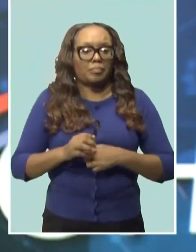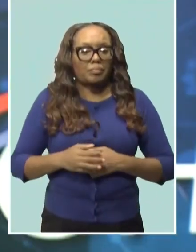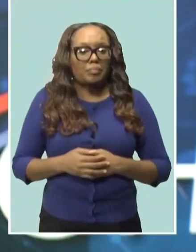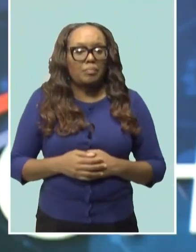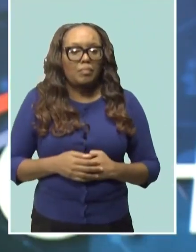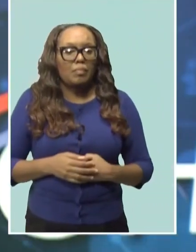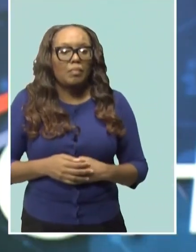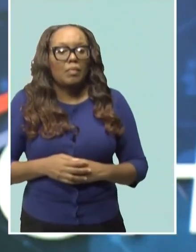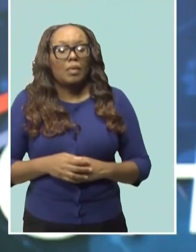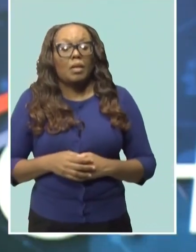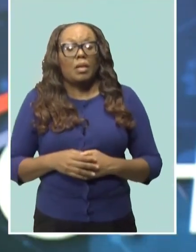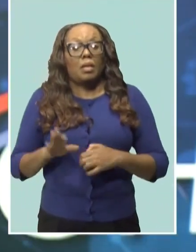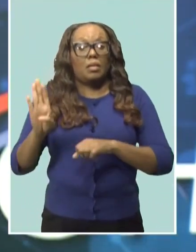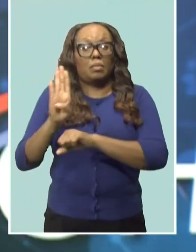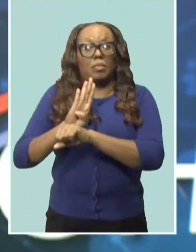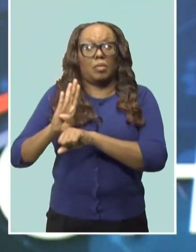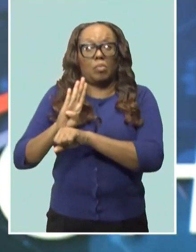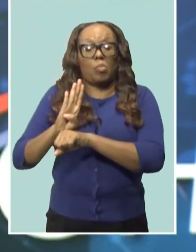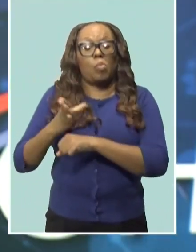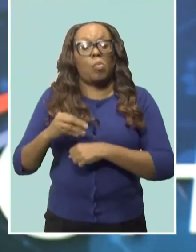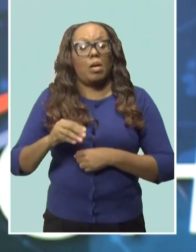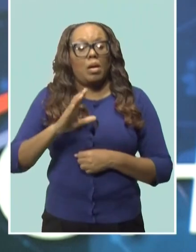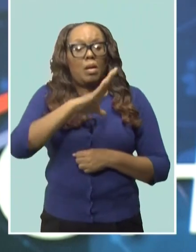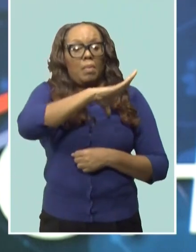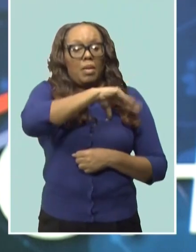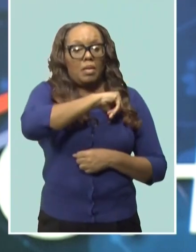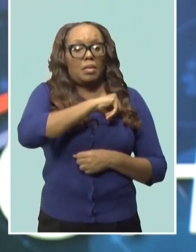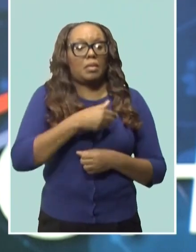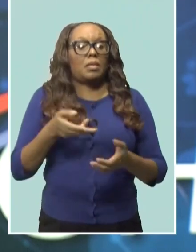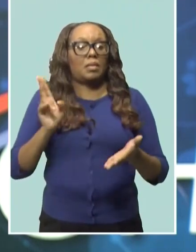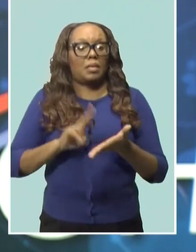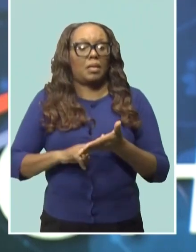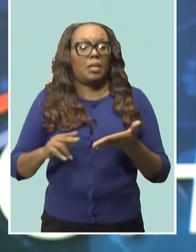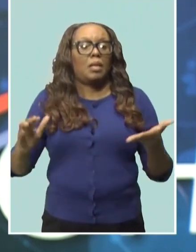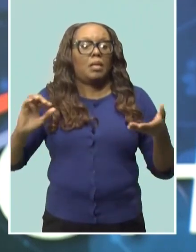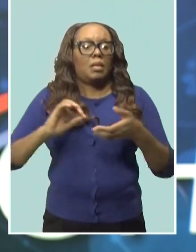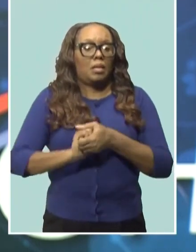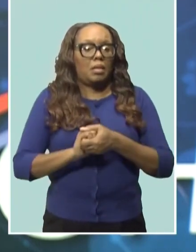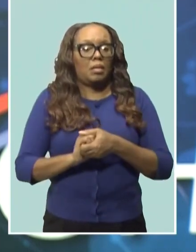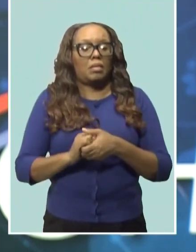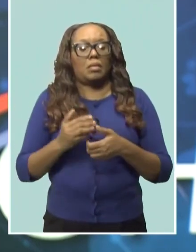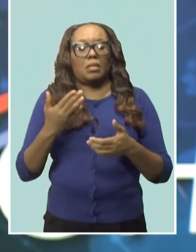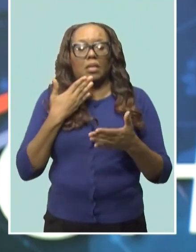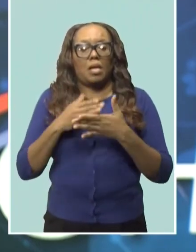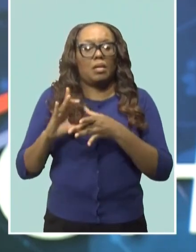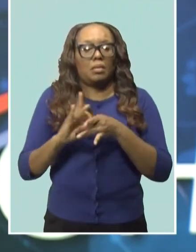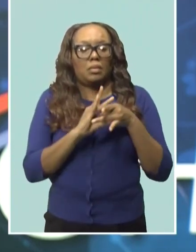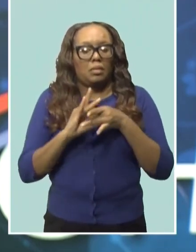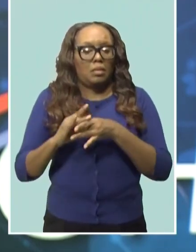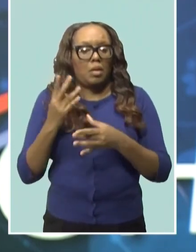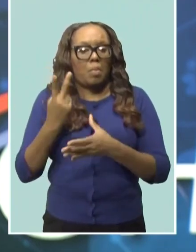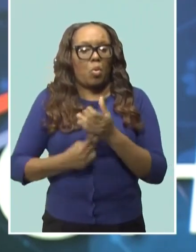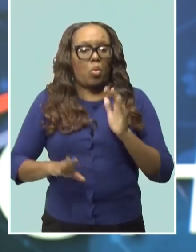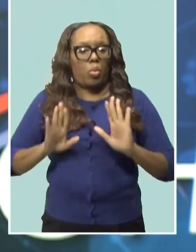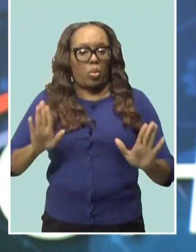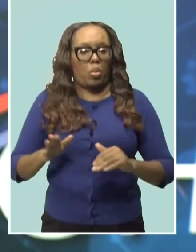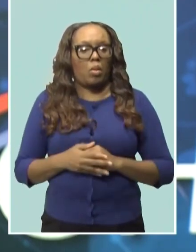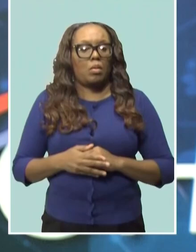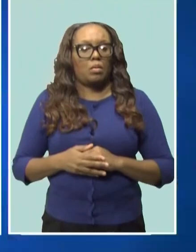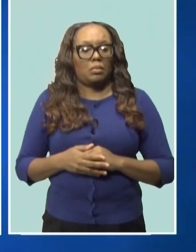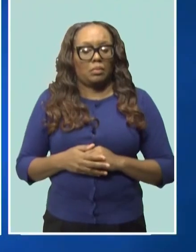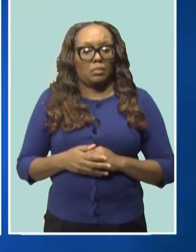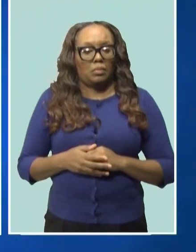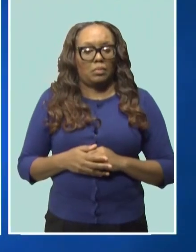Barbados and the State of Palestine have signed a joint declaration establishing diplomatic relations between the two countries. The signing